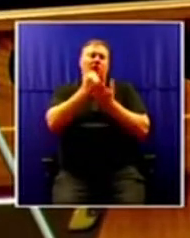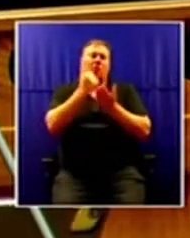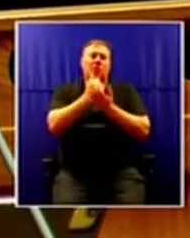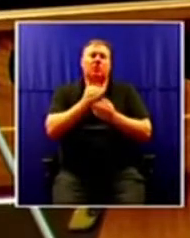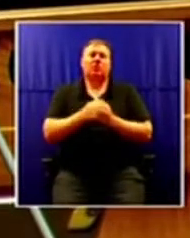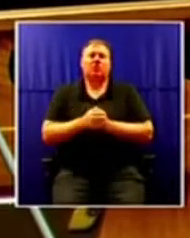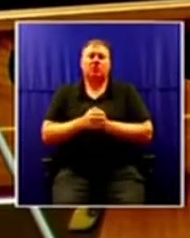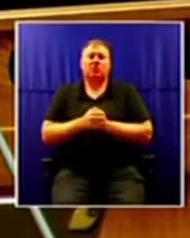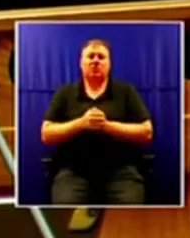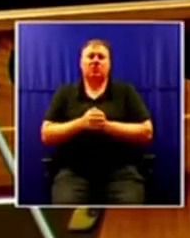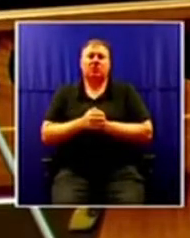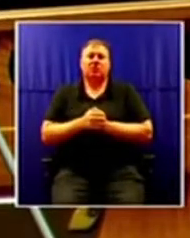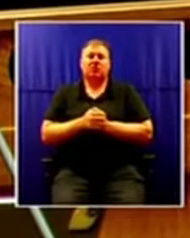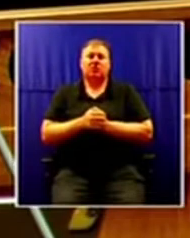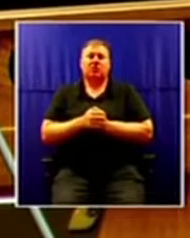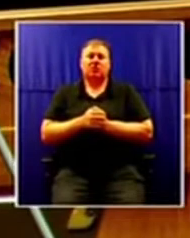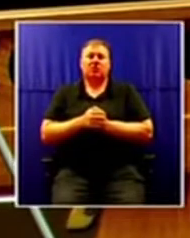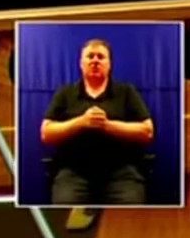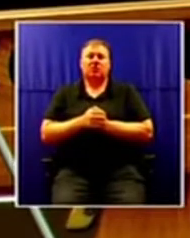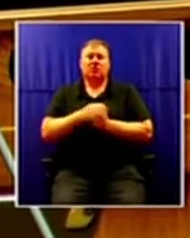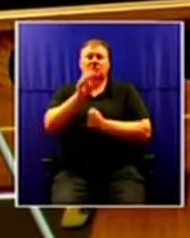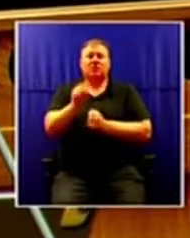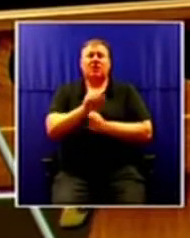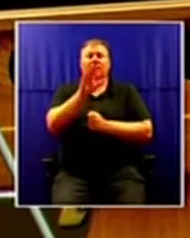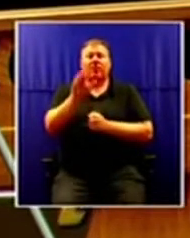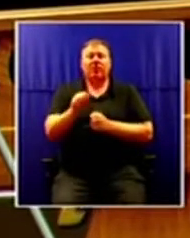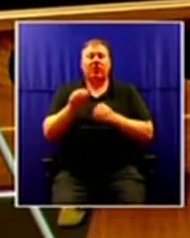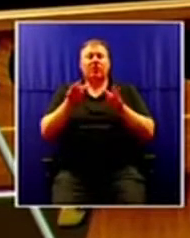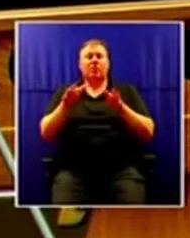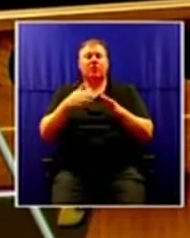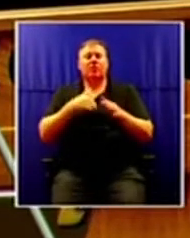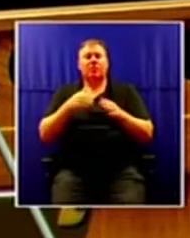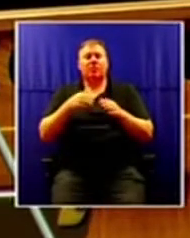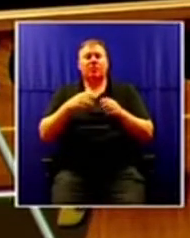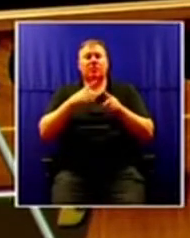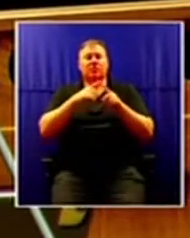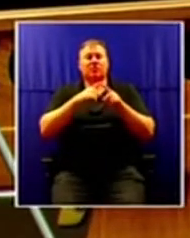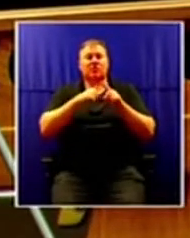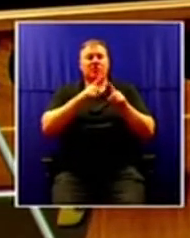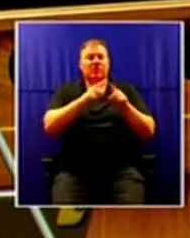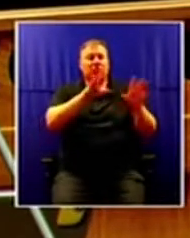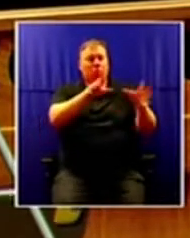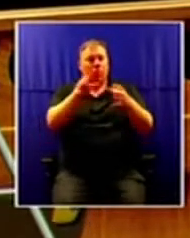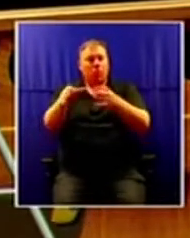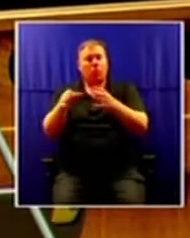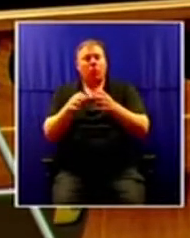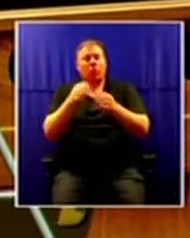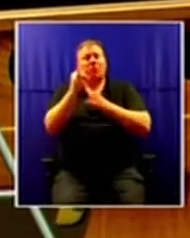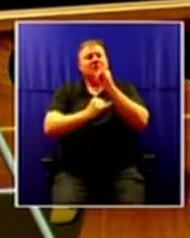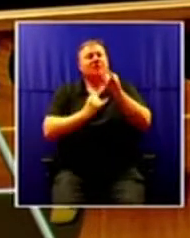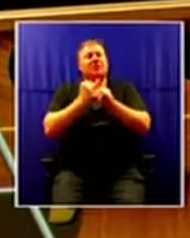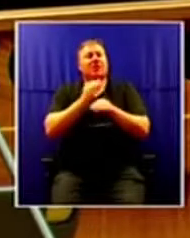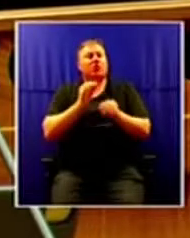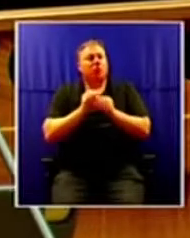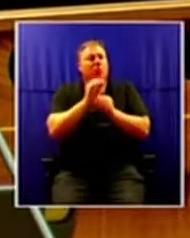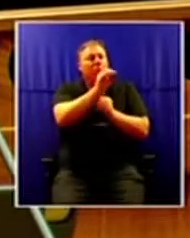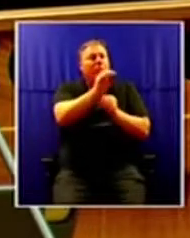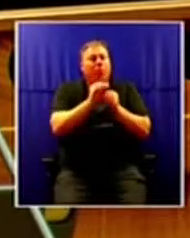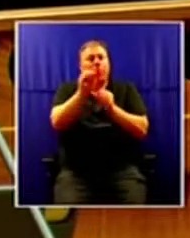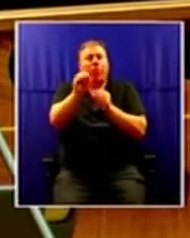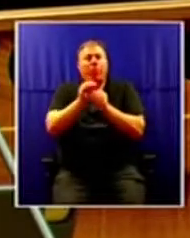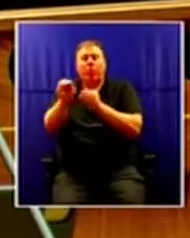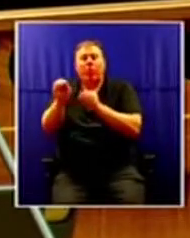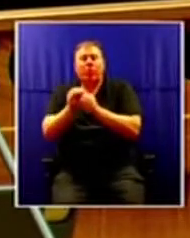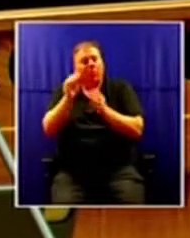in a number of places in world bodies and in continental bodies. The sustainability of our